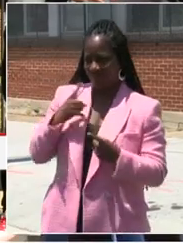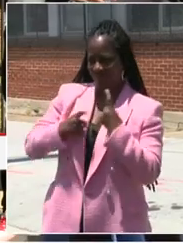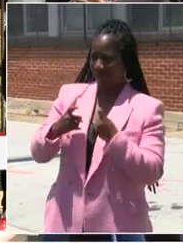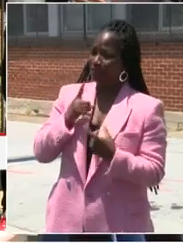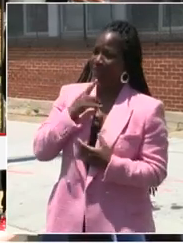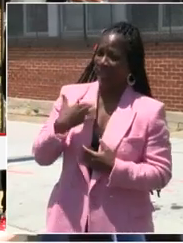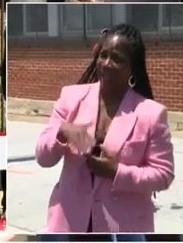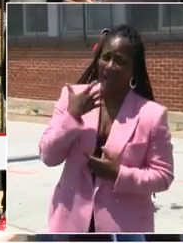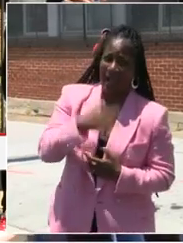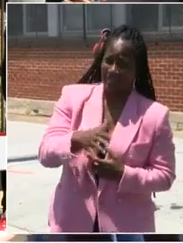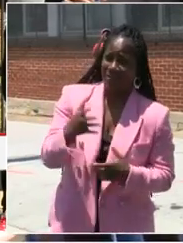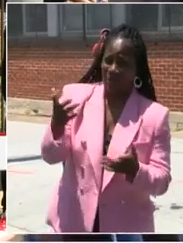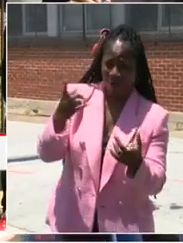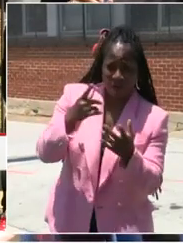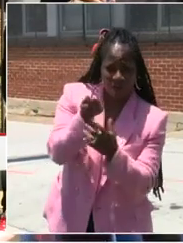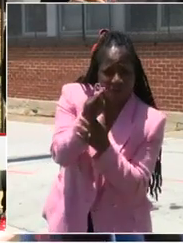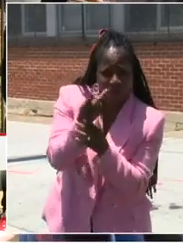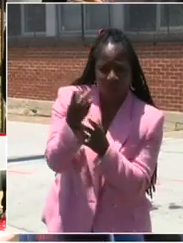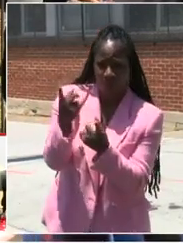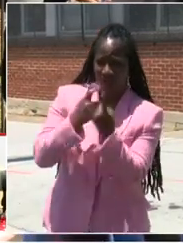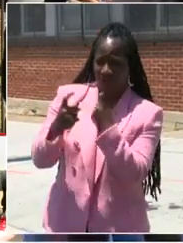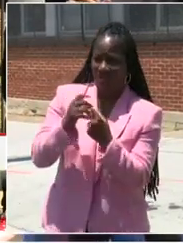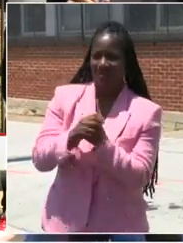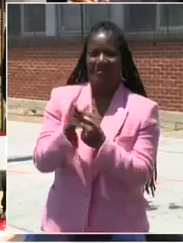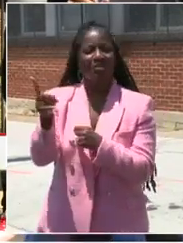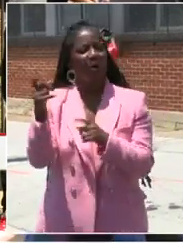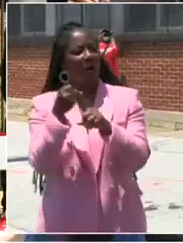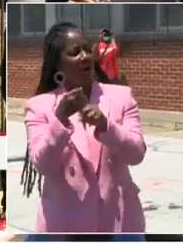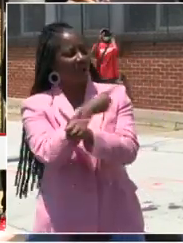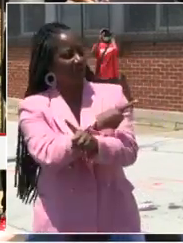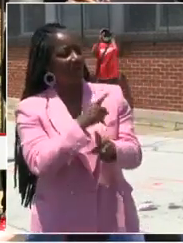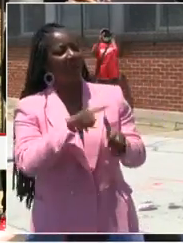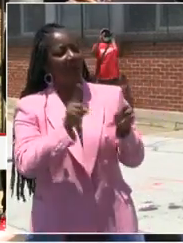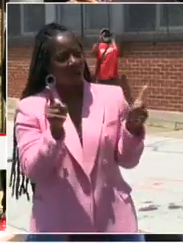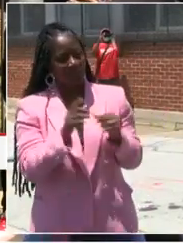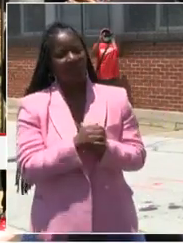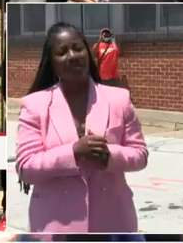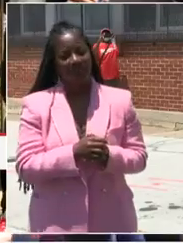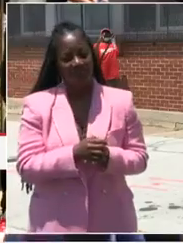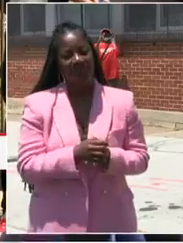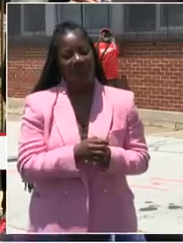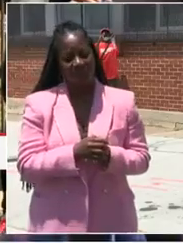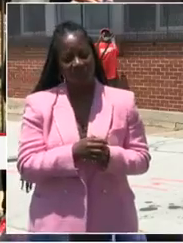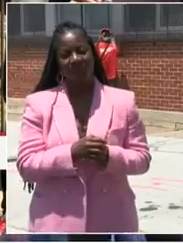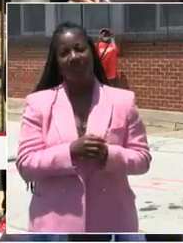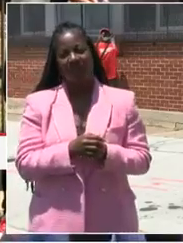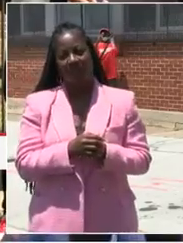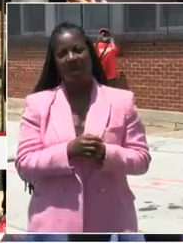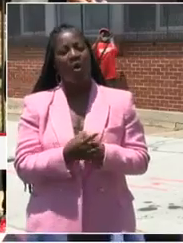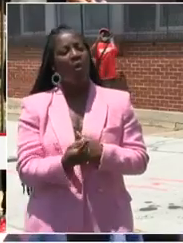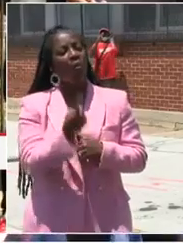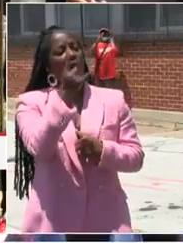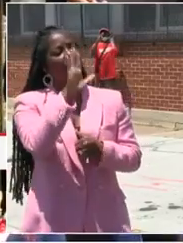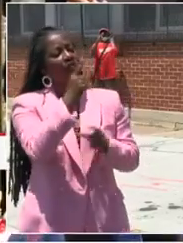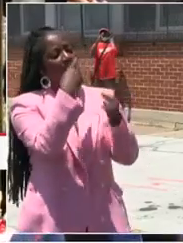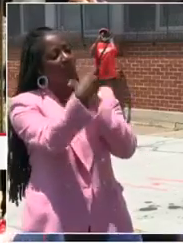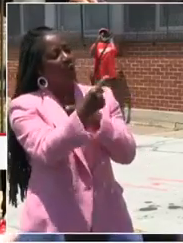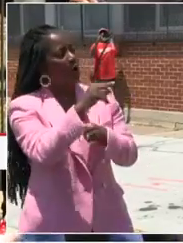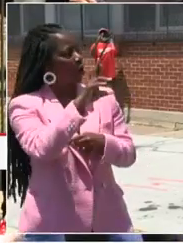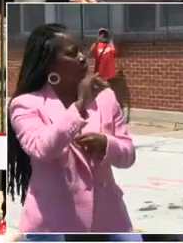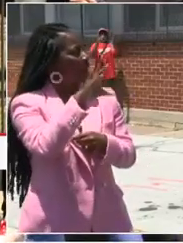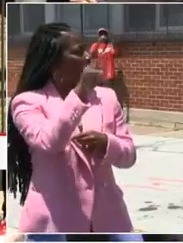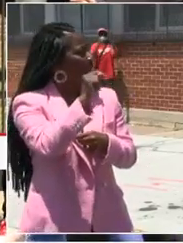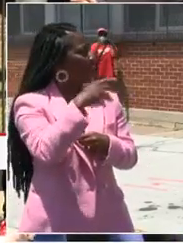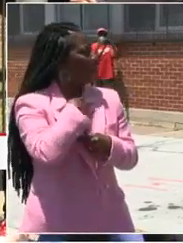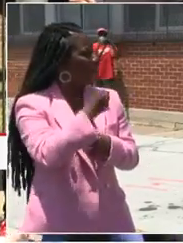super hot. Mayor, it's off topic, but nevertheless, one of your opponents, Robert White, released